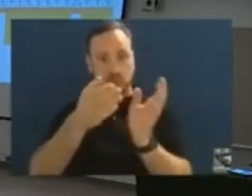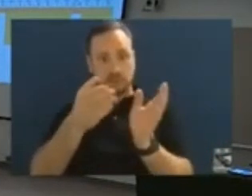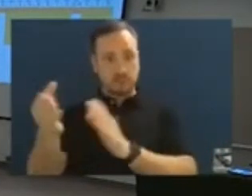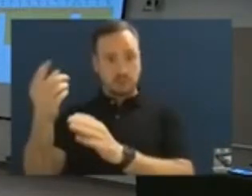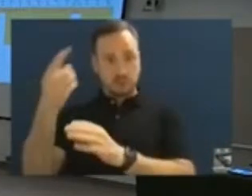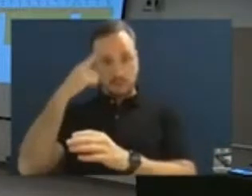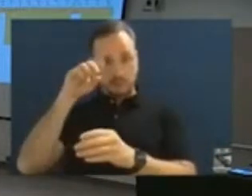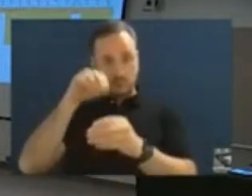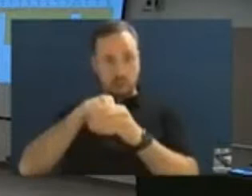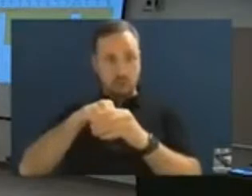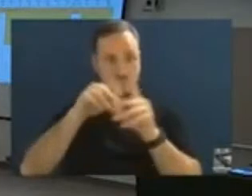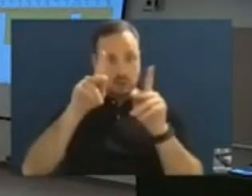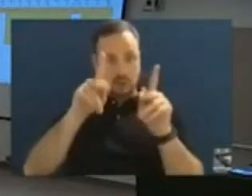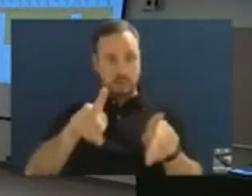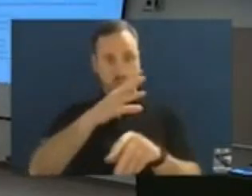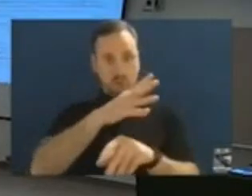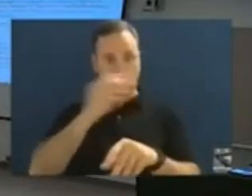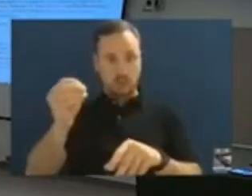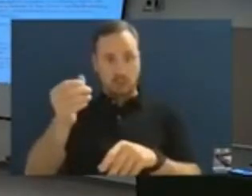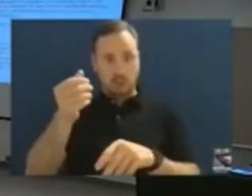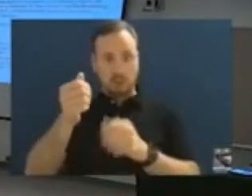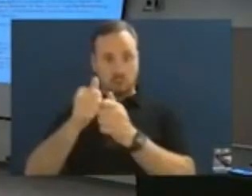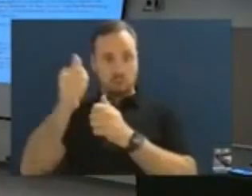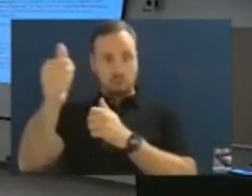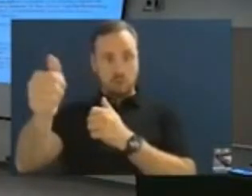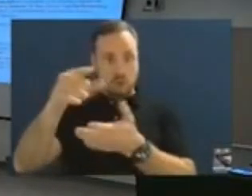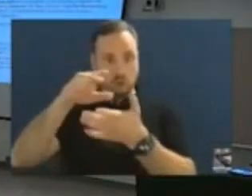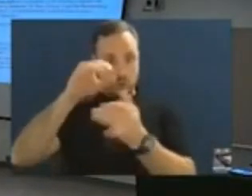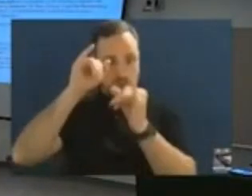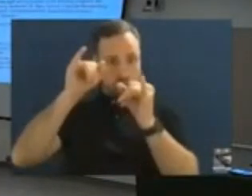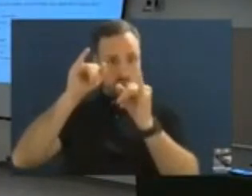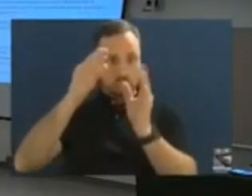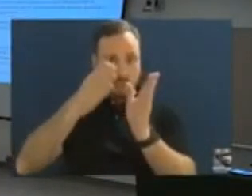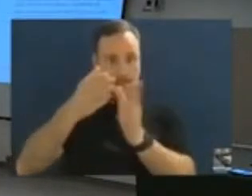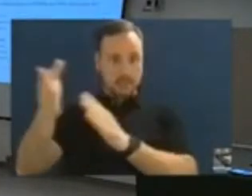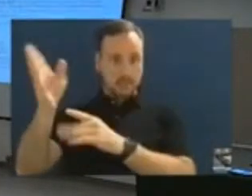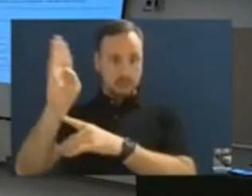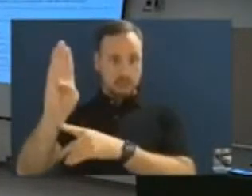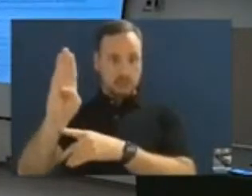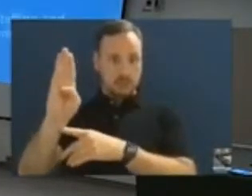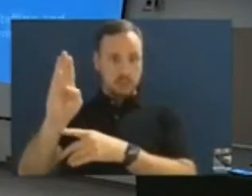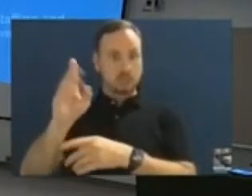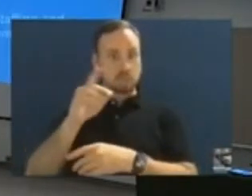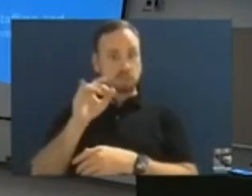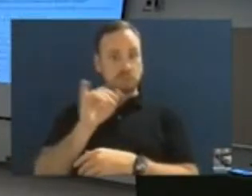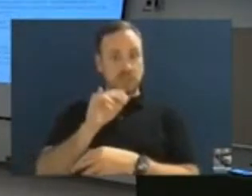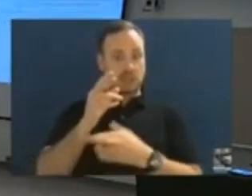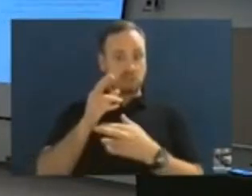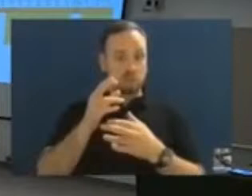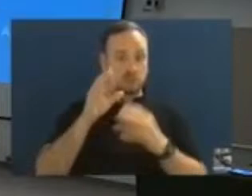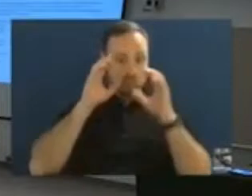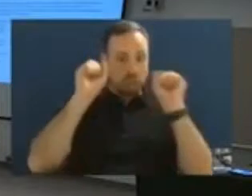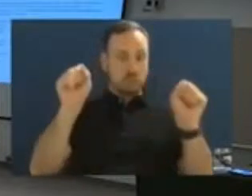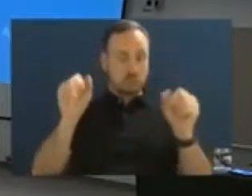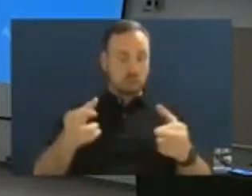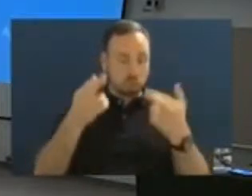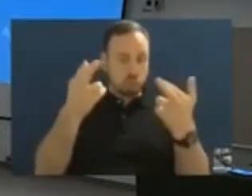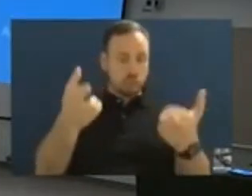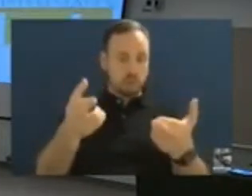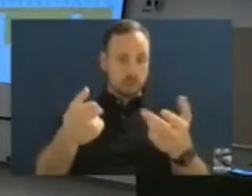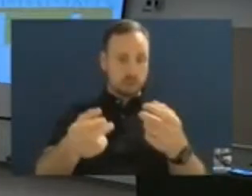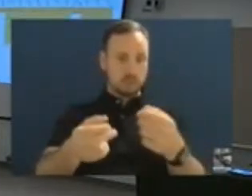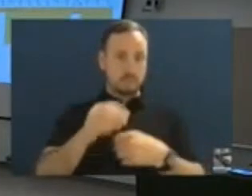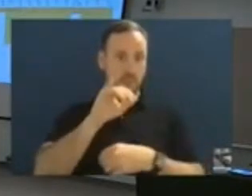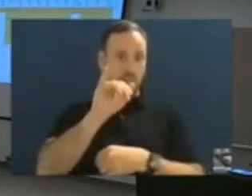instruction, Plan B, as recommended by the superintendent. The transition plan phases are